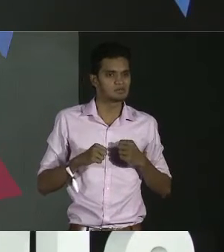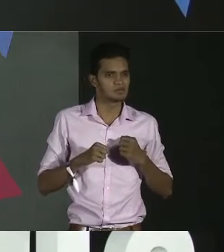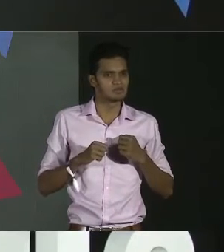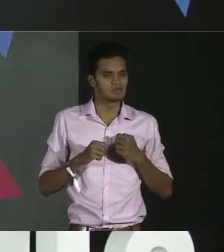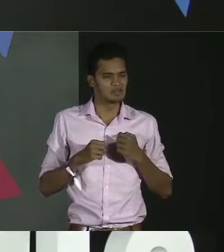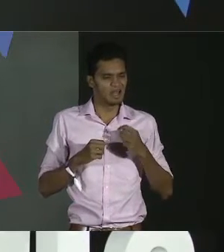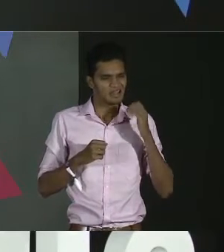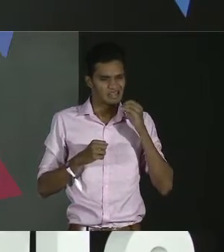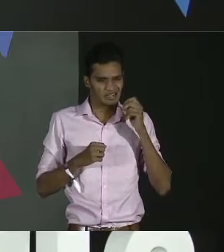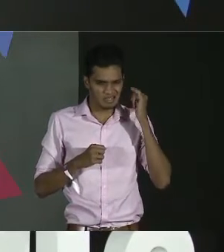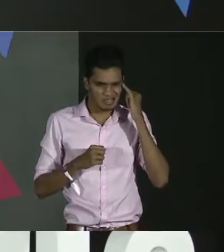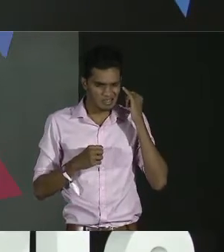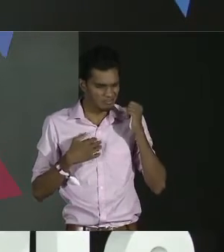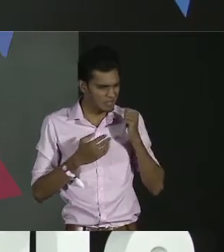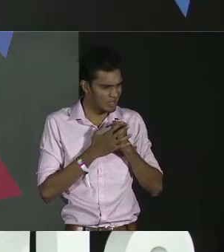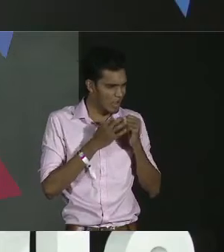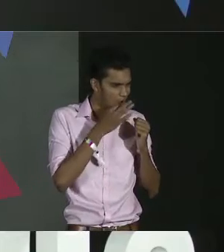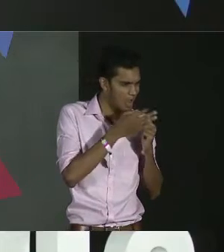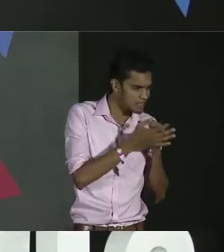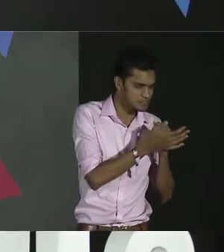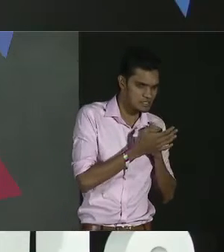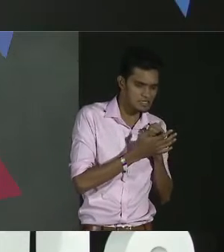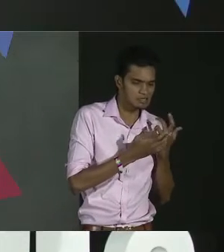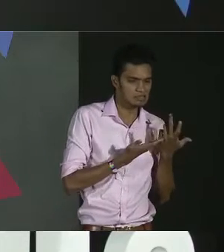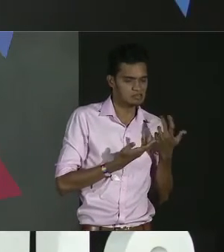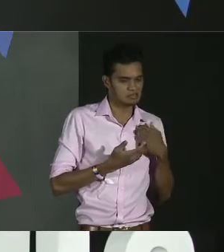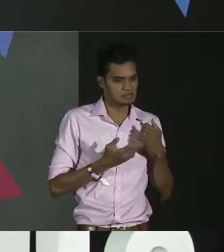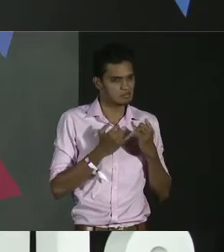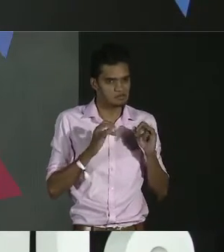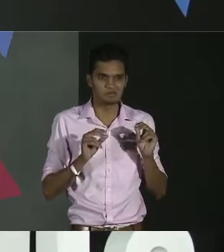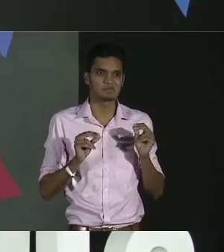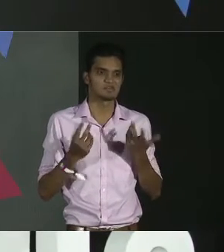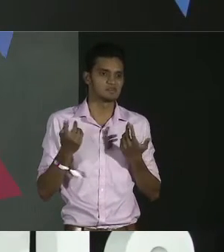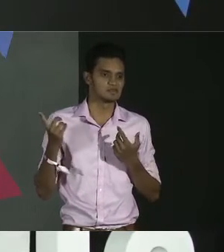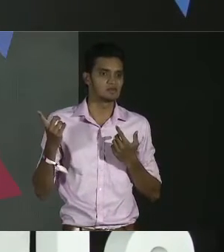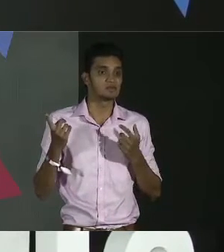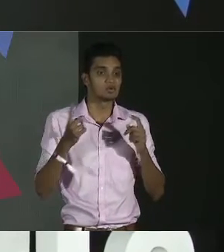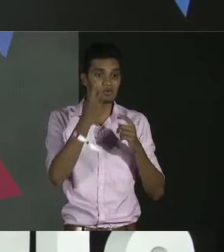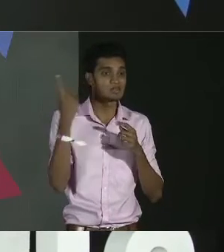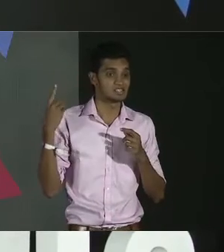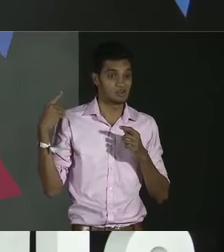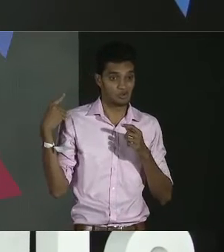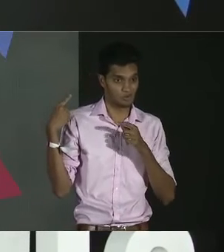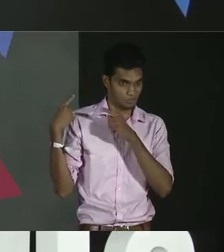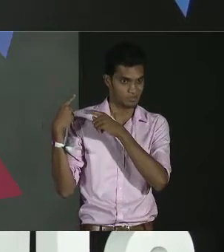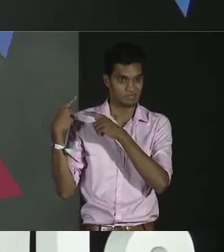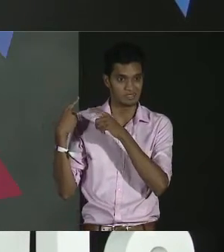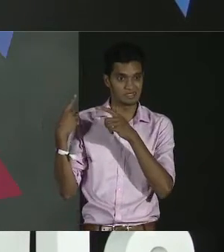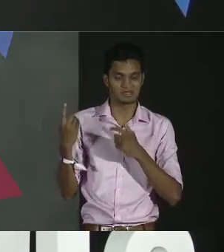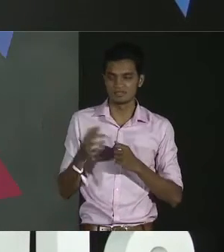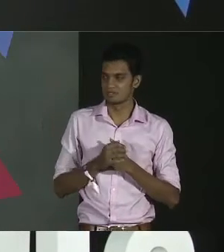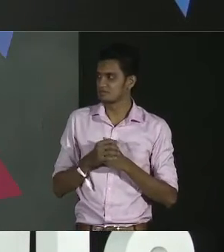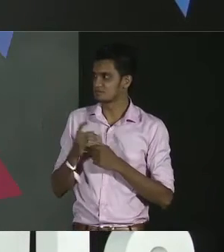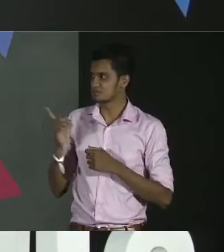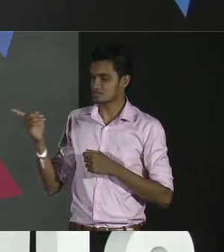help wouldn't feel as bad. In that pursuit, my physiotherapist, Linda, who is an amazing lady,